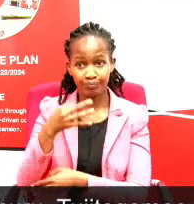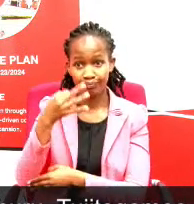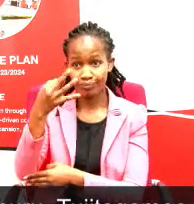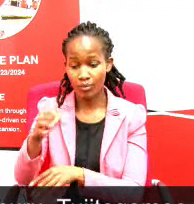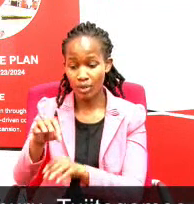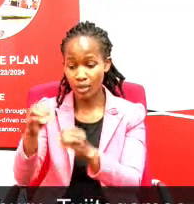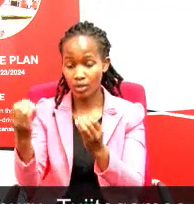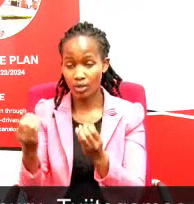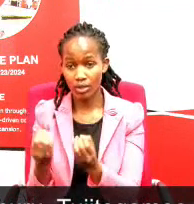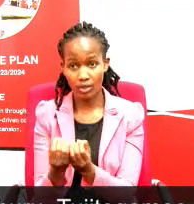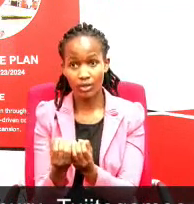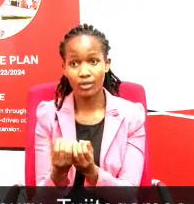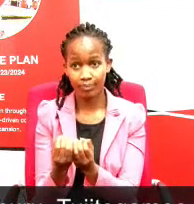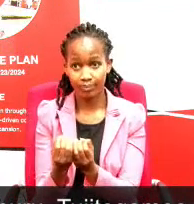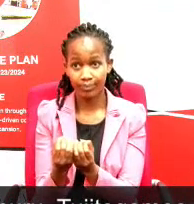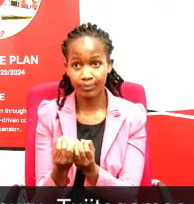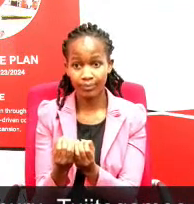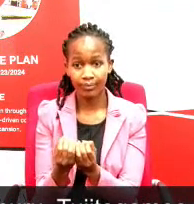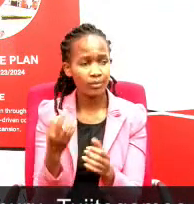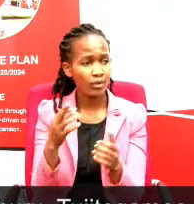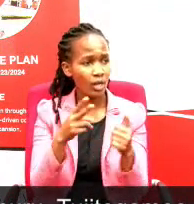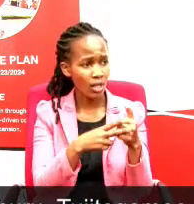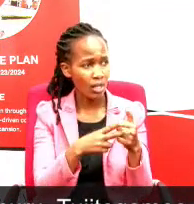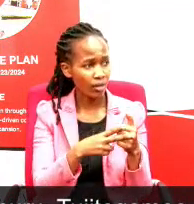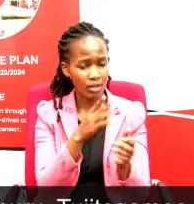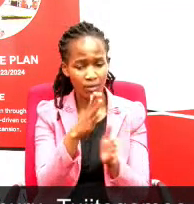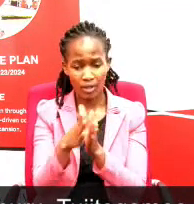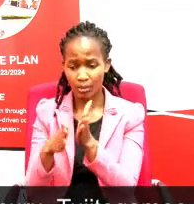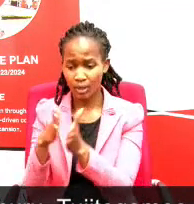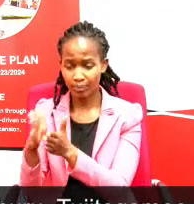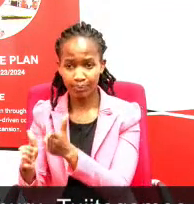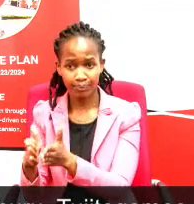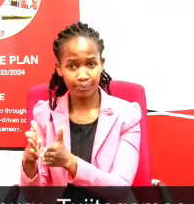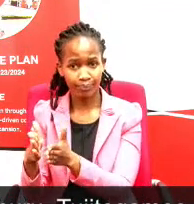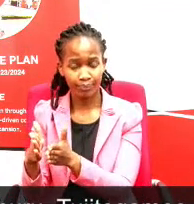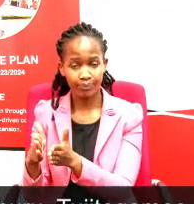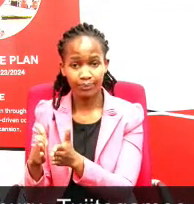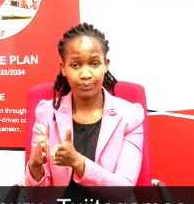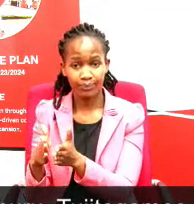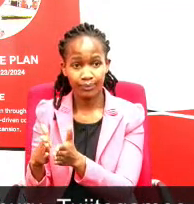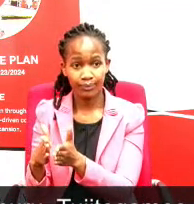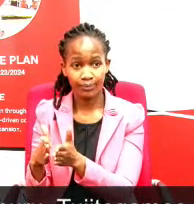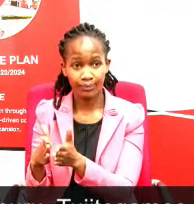as an organization. Over the 7th Corporate Plan,